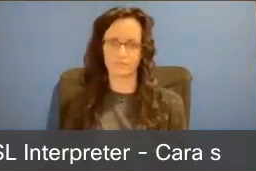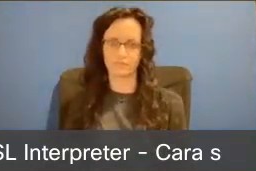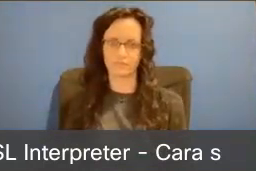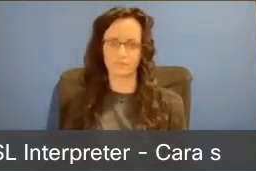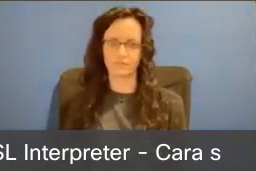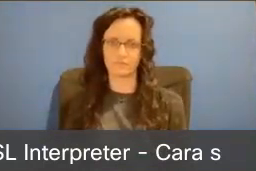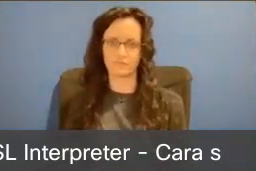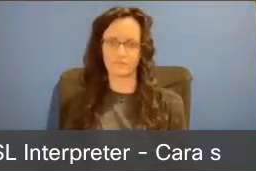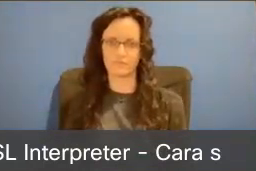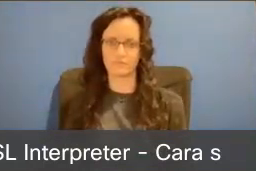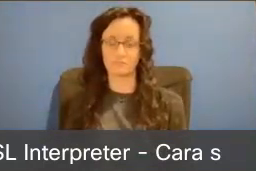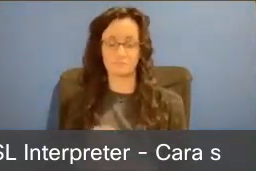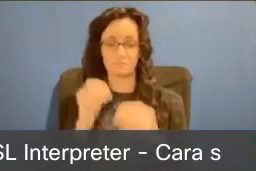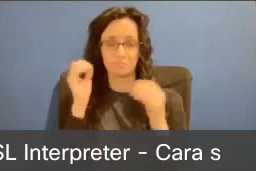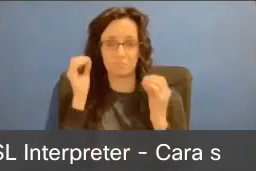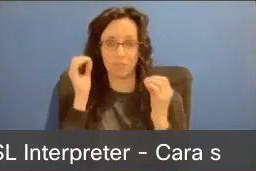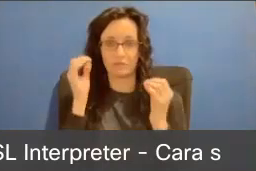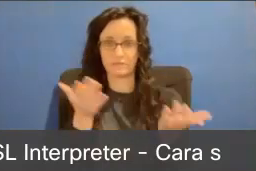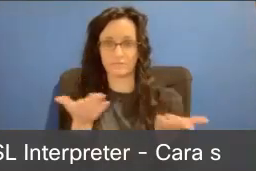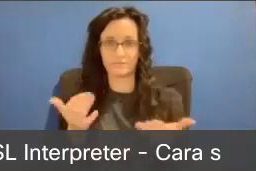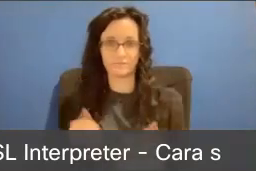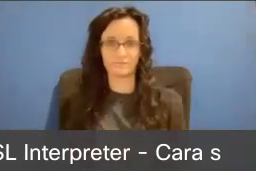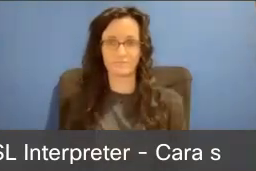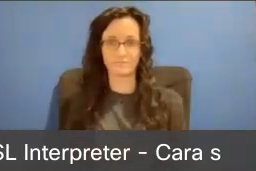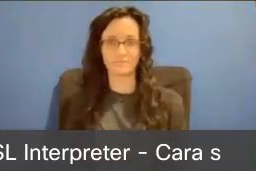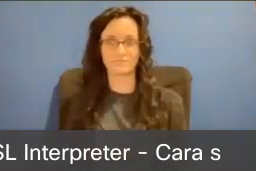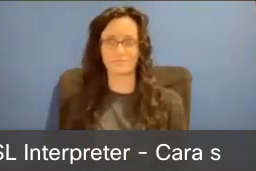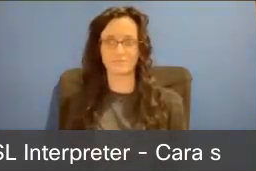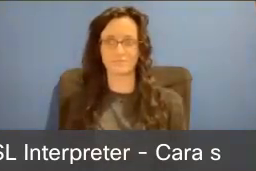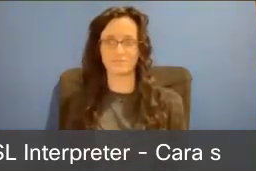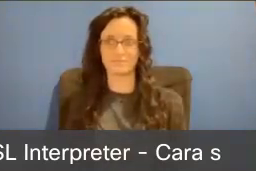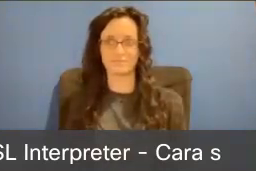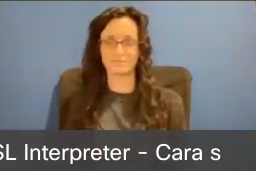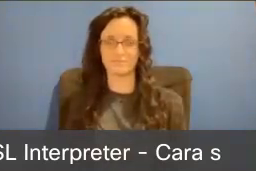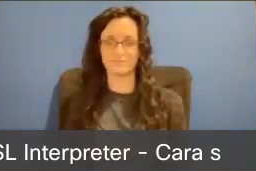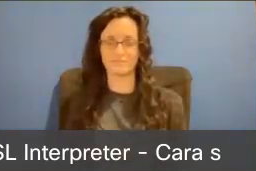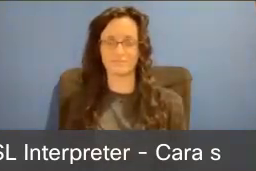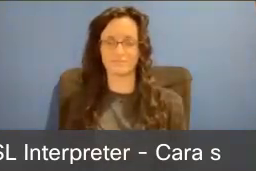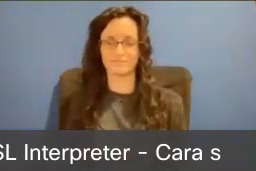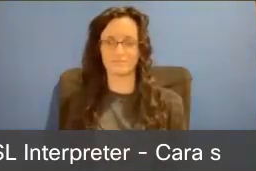Thoughts about that?